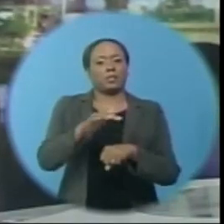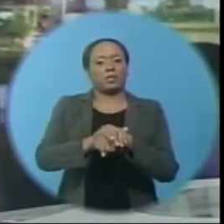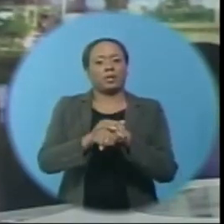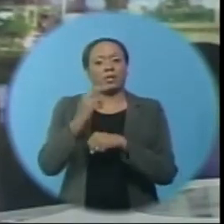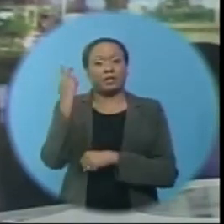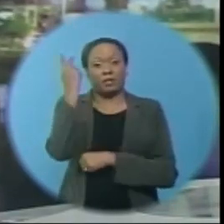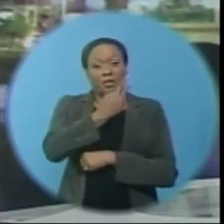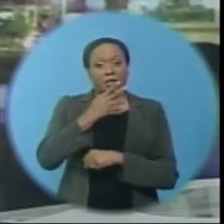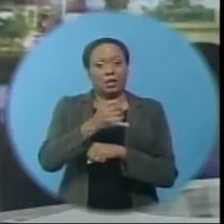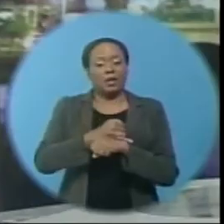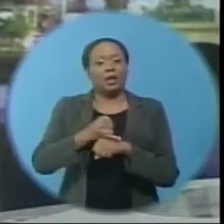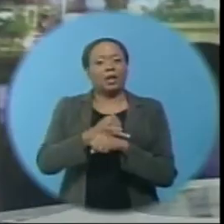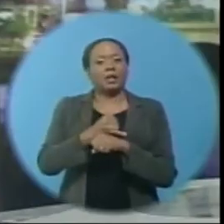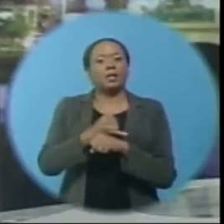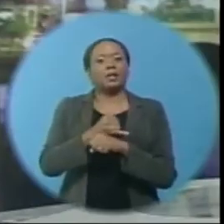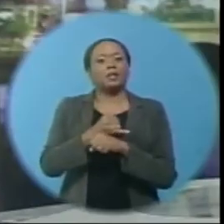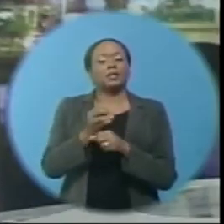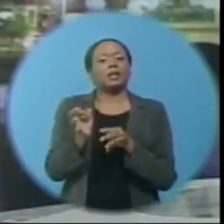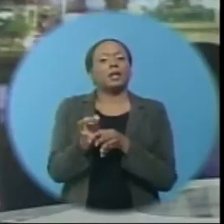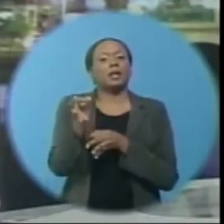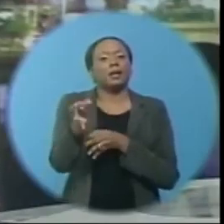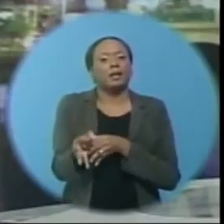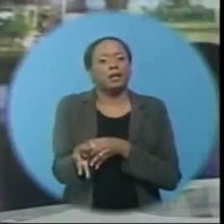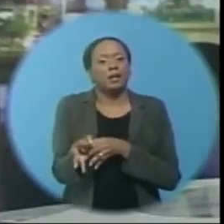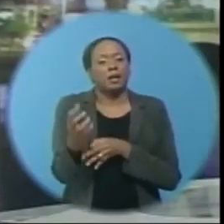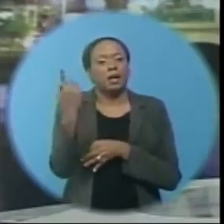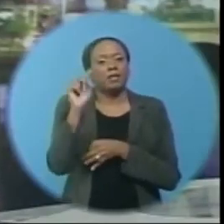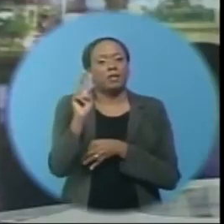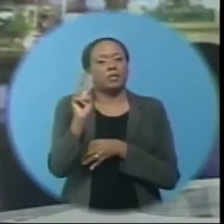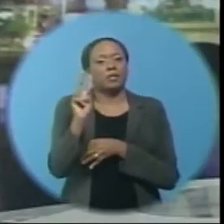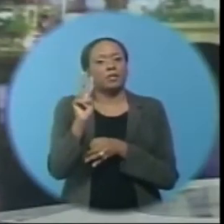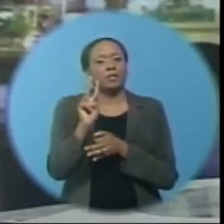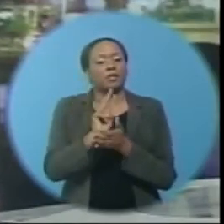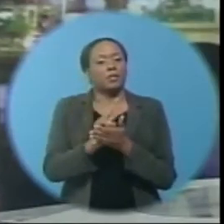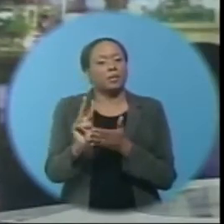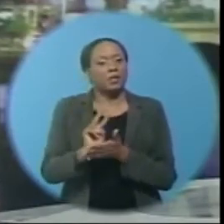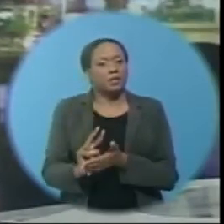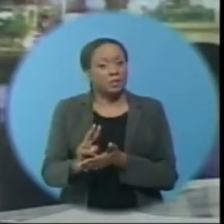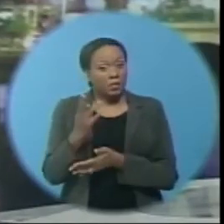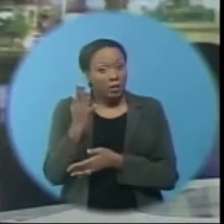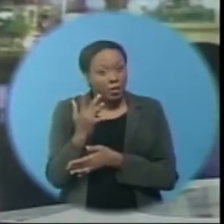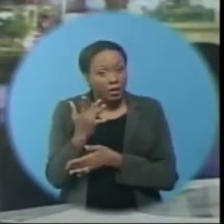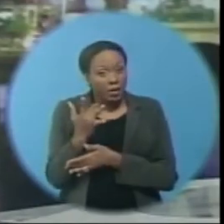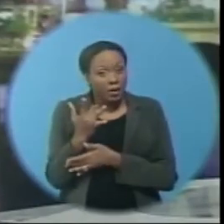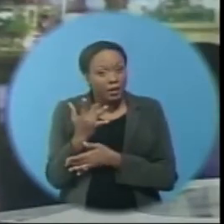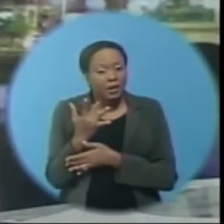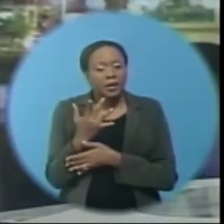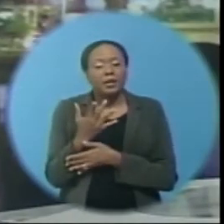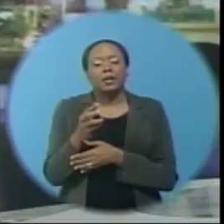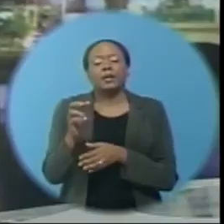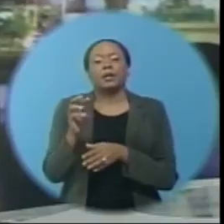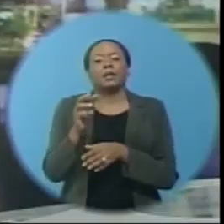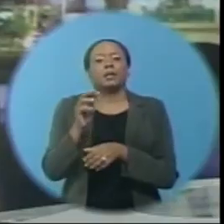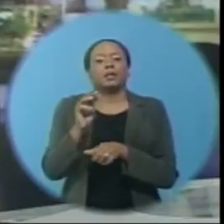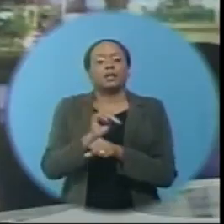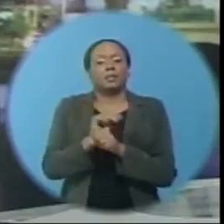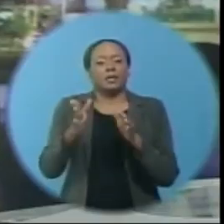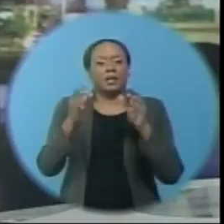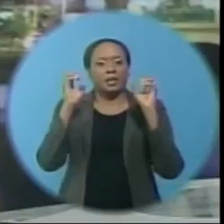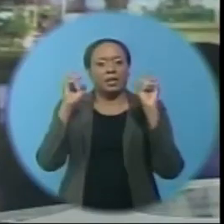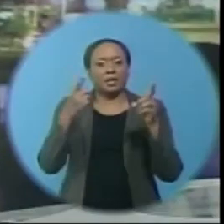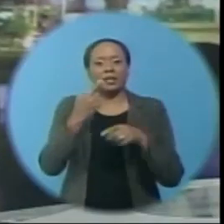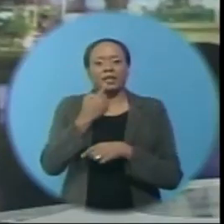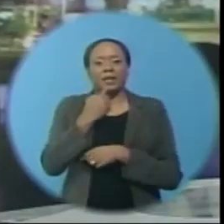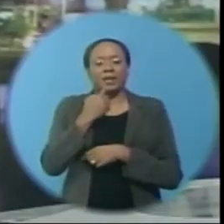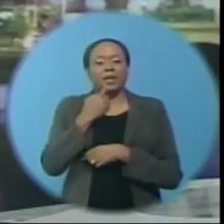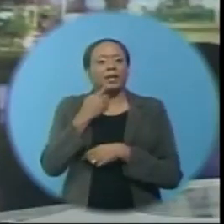Islands has been pushed back by 2 weeks. Students will not start classes until September 18th. Minister of